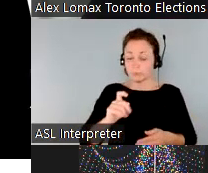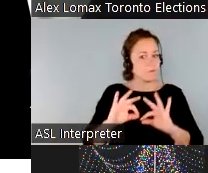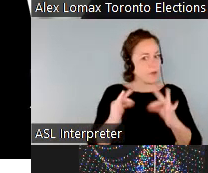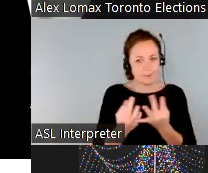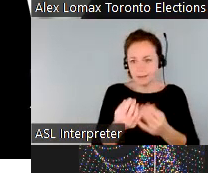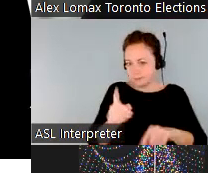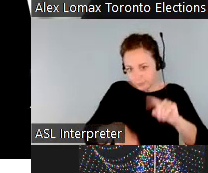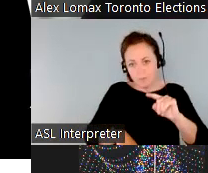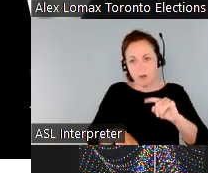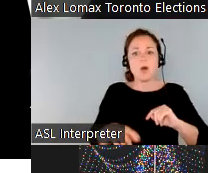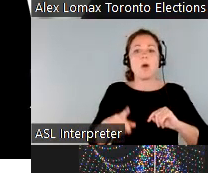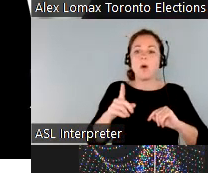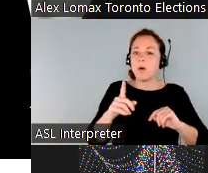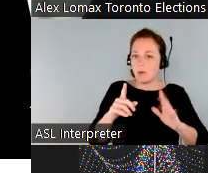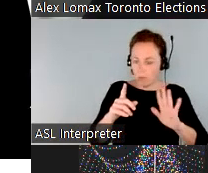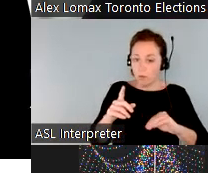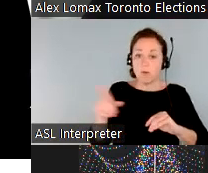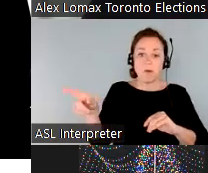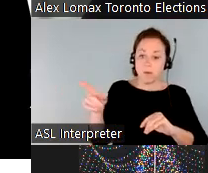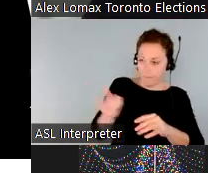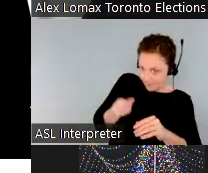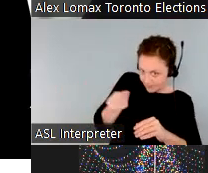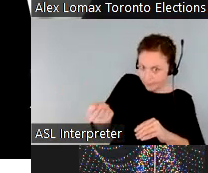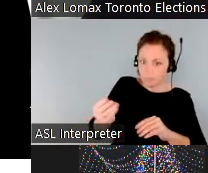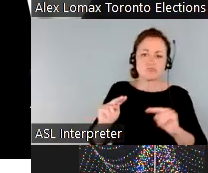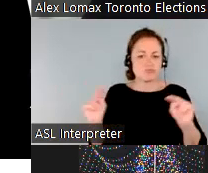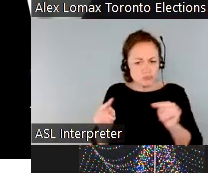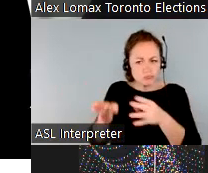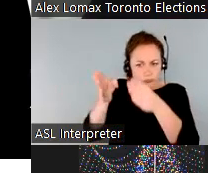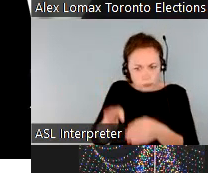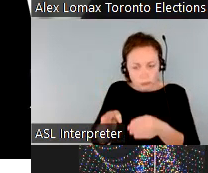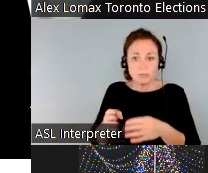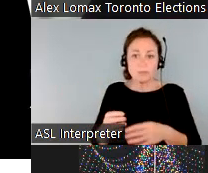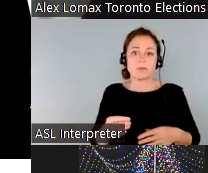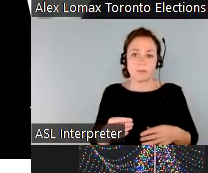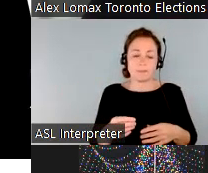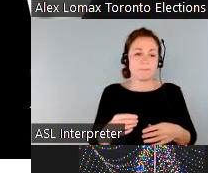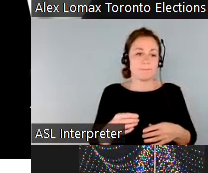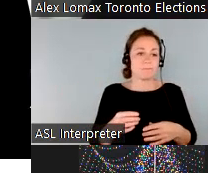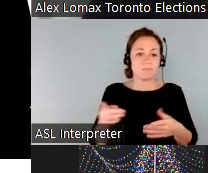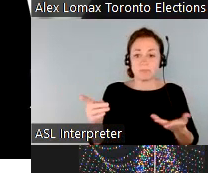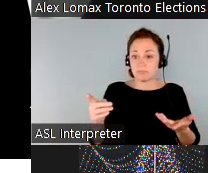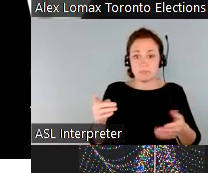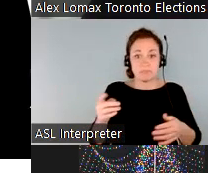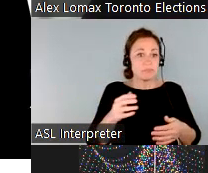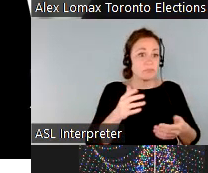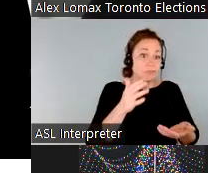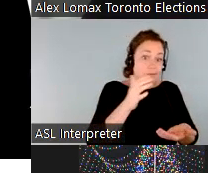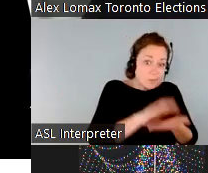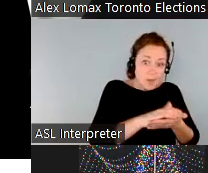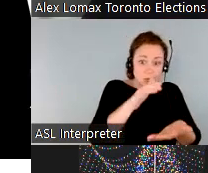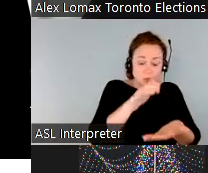may vote on behalf of any or all immediate family members. Immediate family members can be a spouse, sibling,